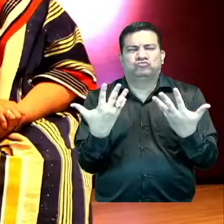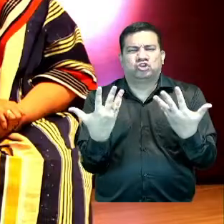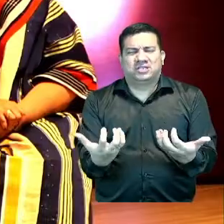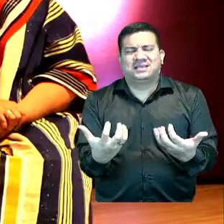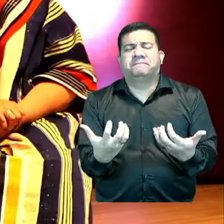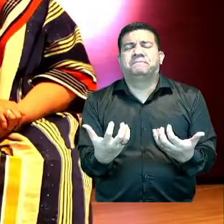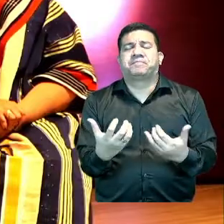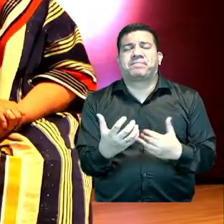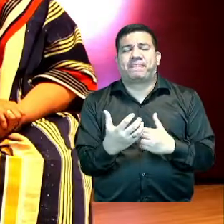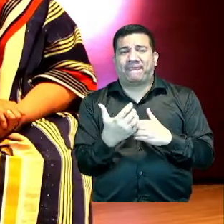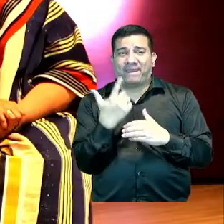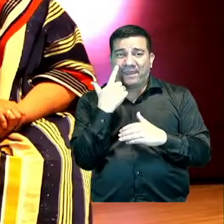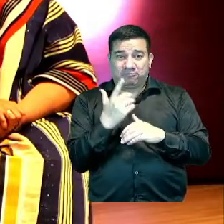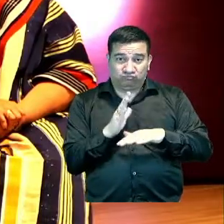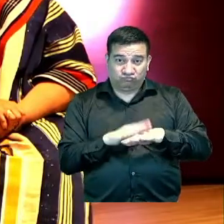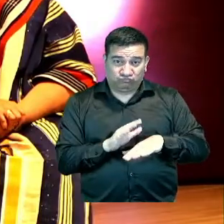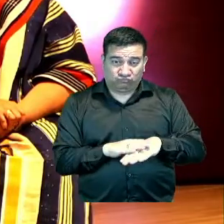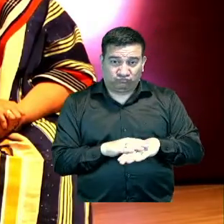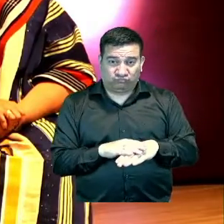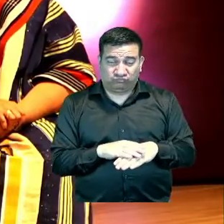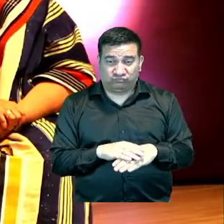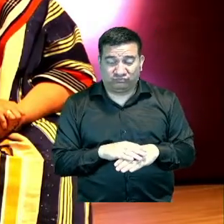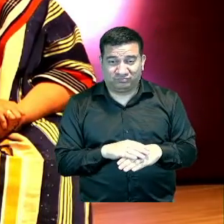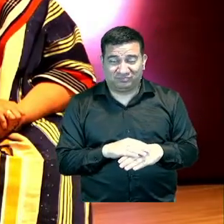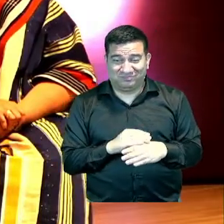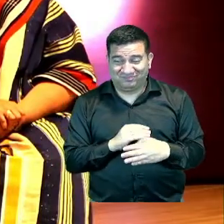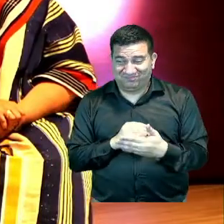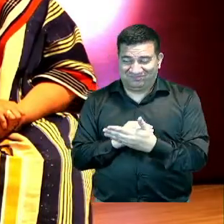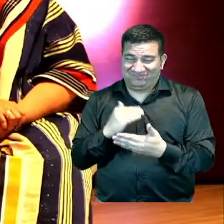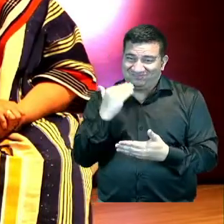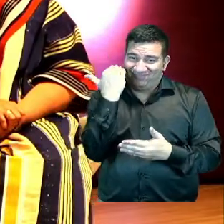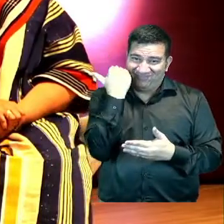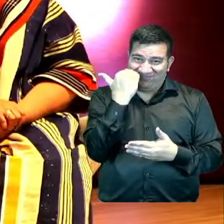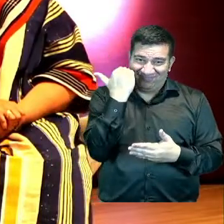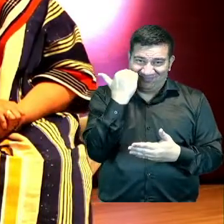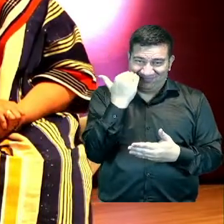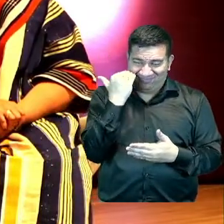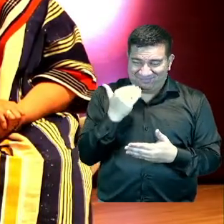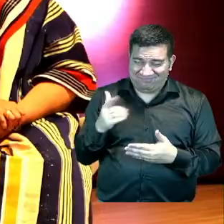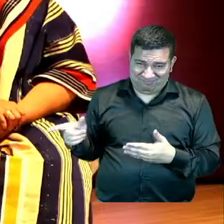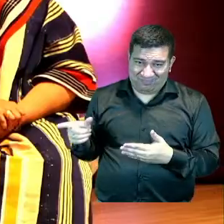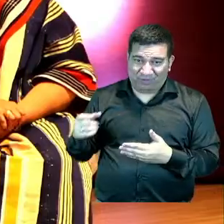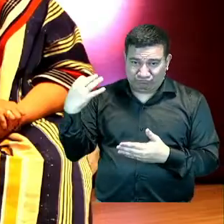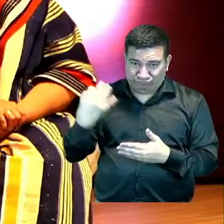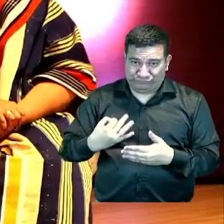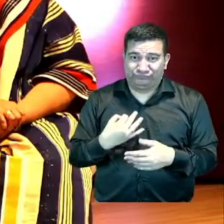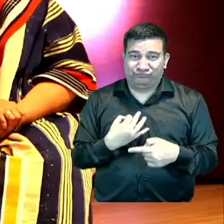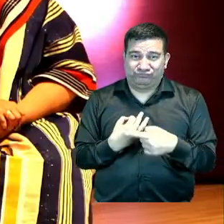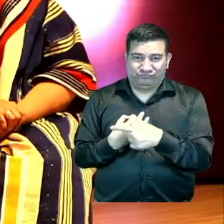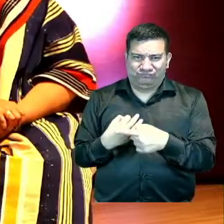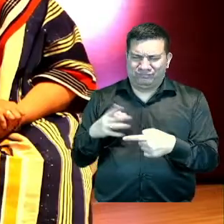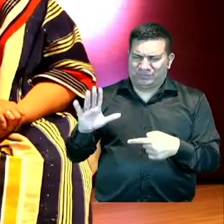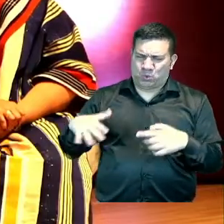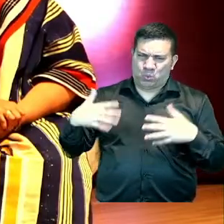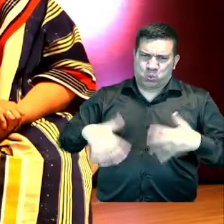and I want to tell our master, colleague, our elder,